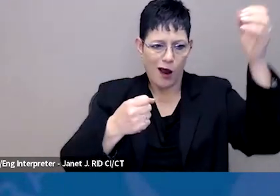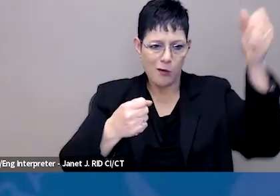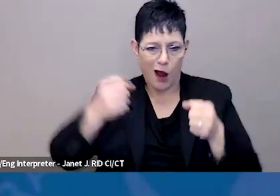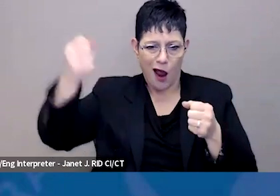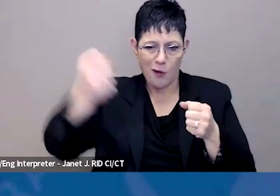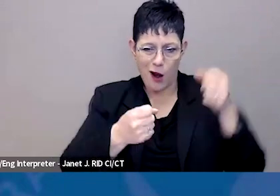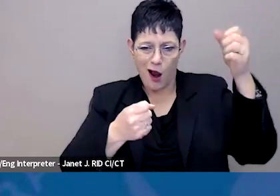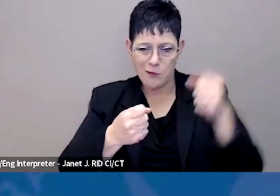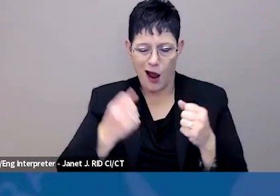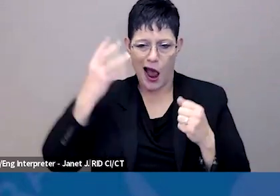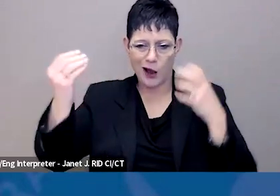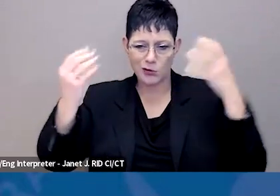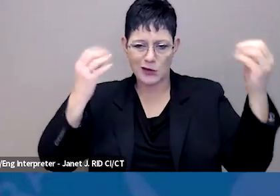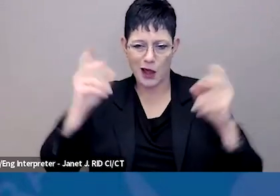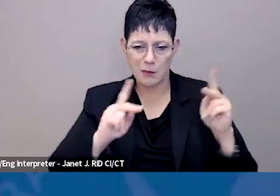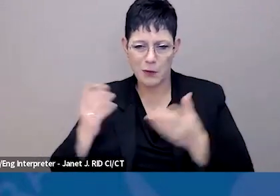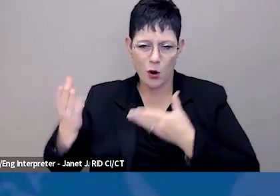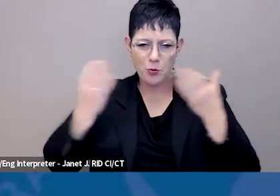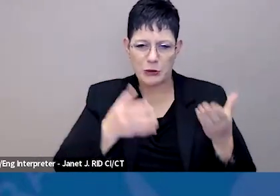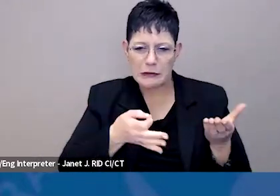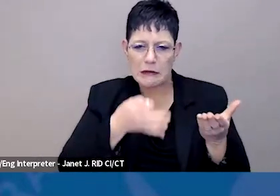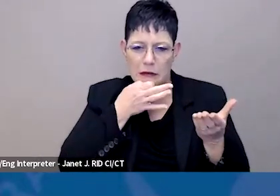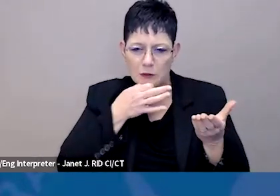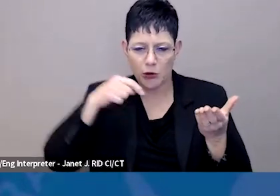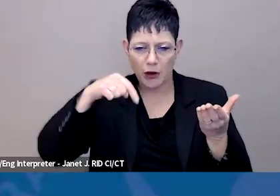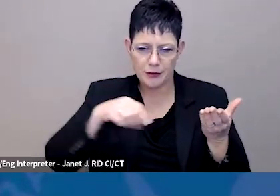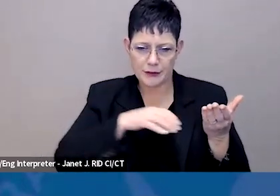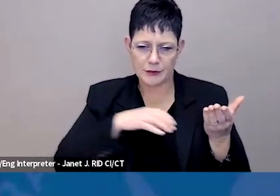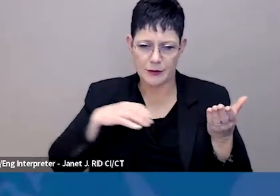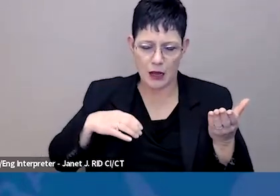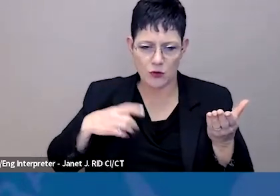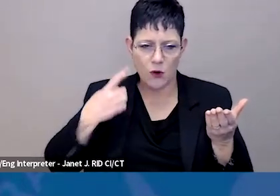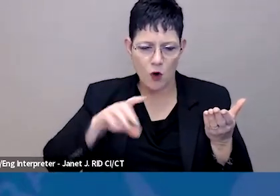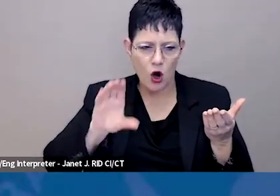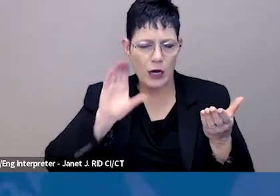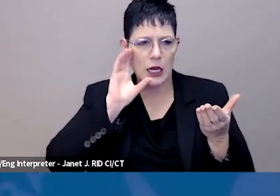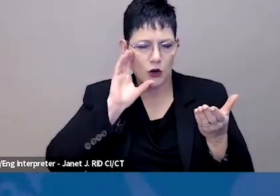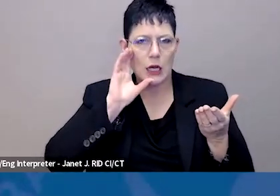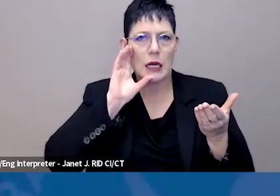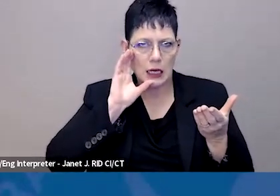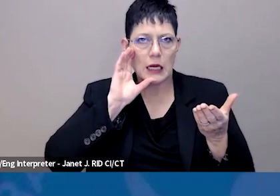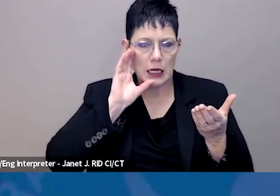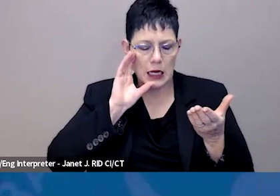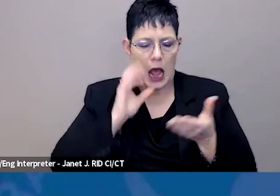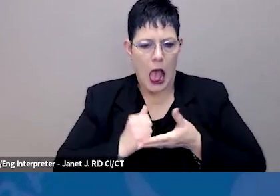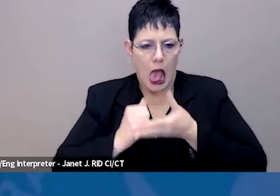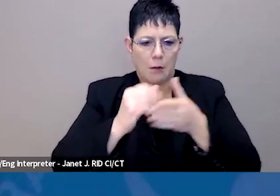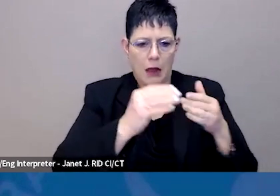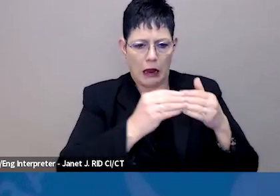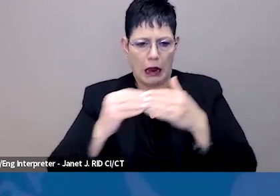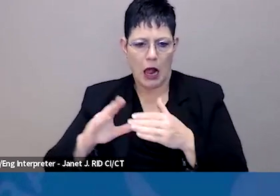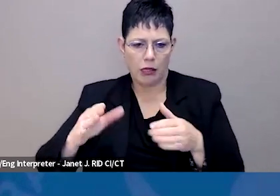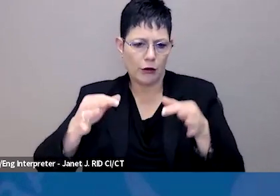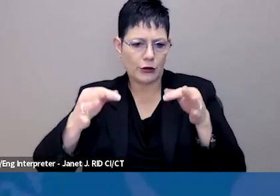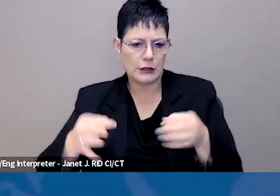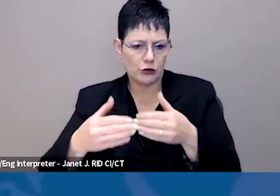and experts providing information to our advisory council members to help facilitate some of their deliberations and decision making.